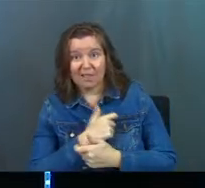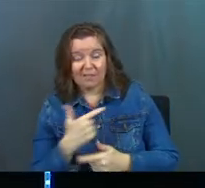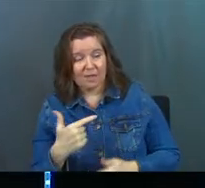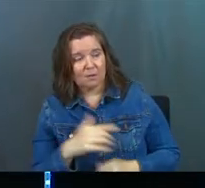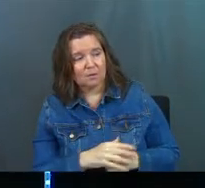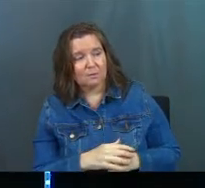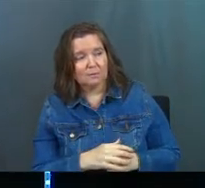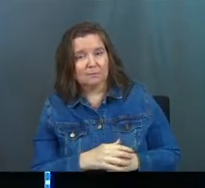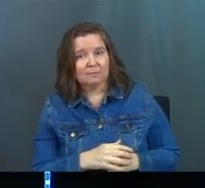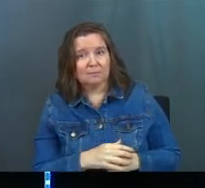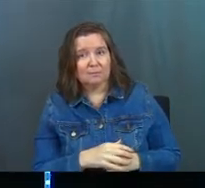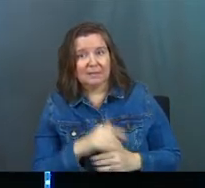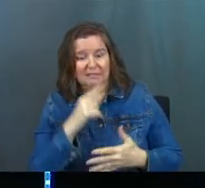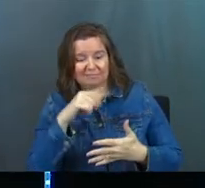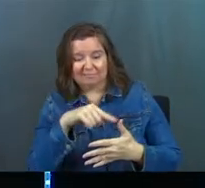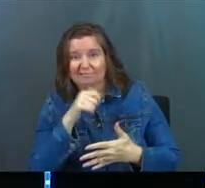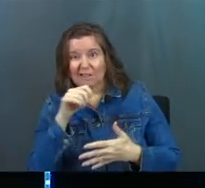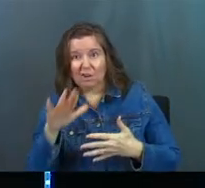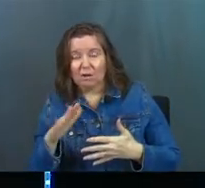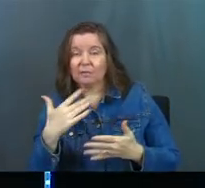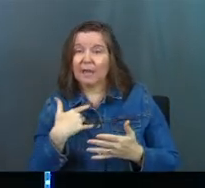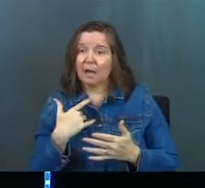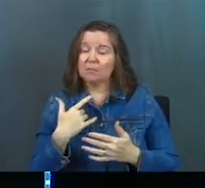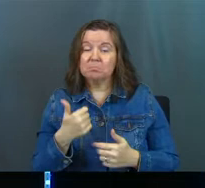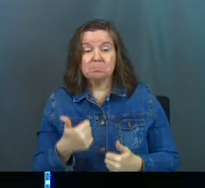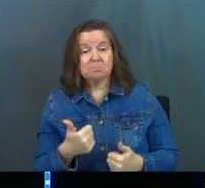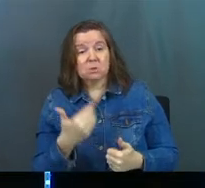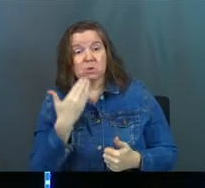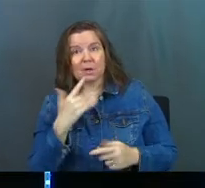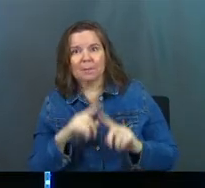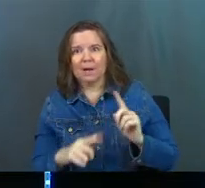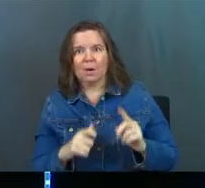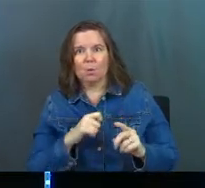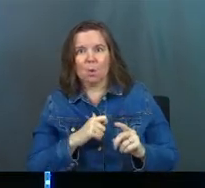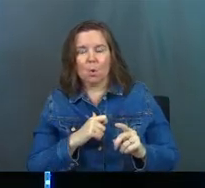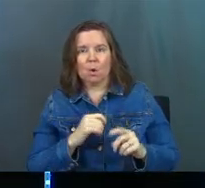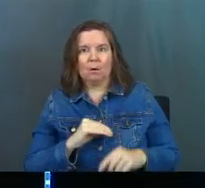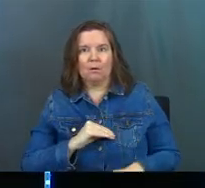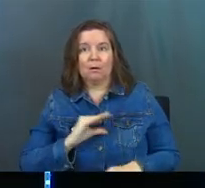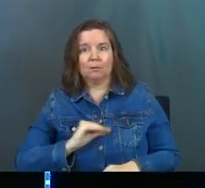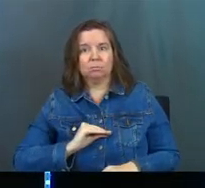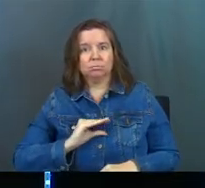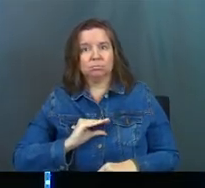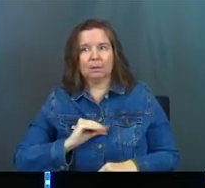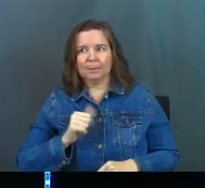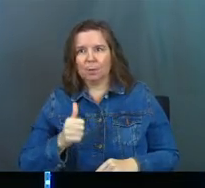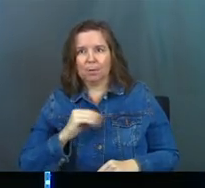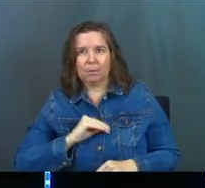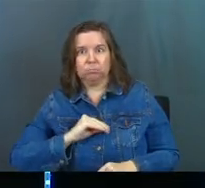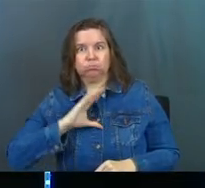love language that she's after, that'll have some points for you, but it won't have maximum points.